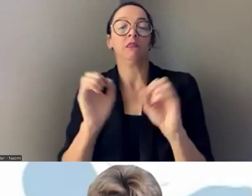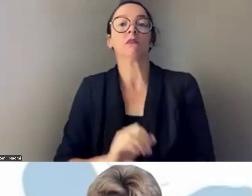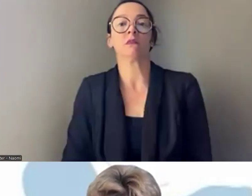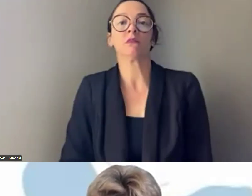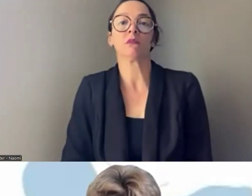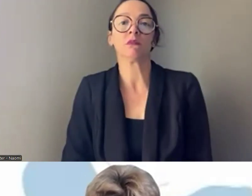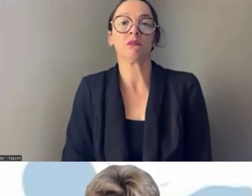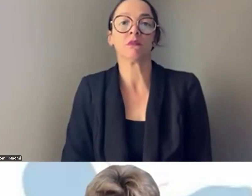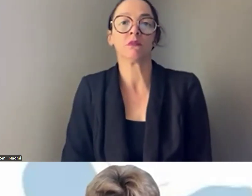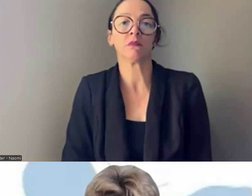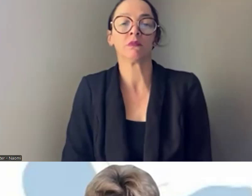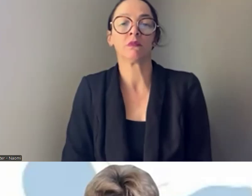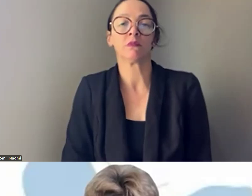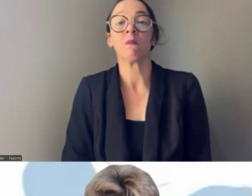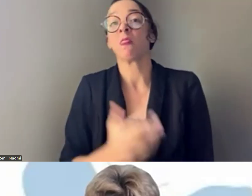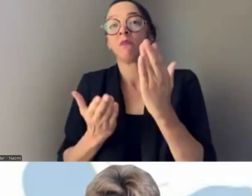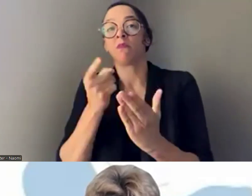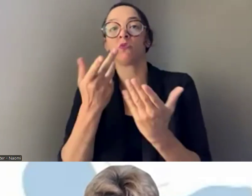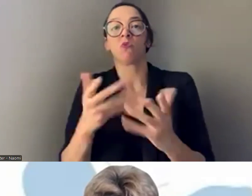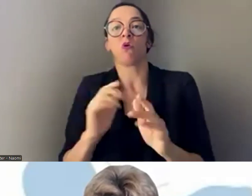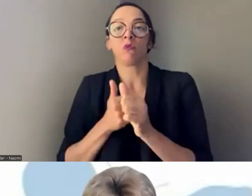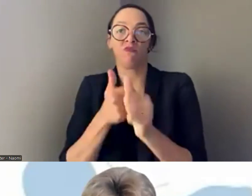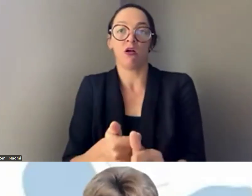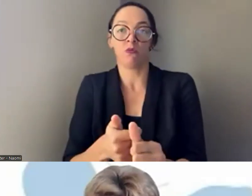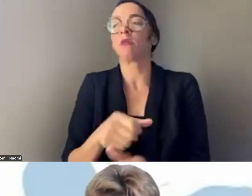may already be following that. Yes, That is